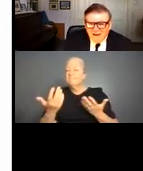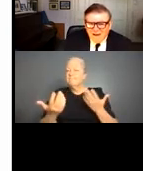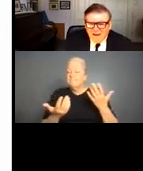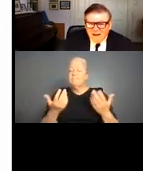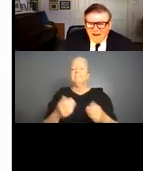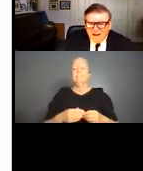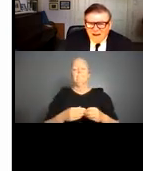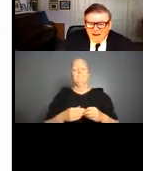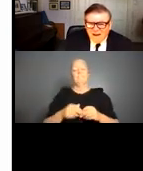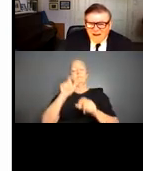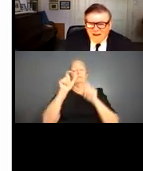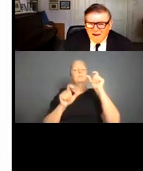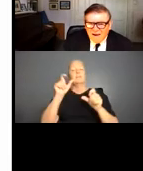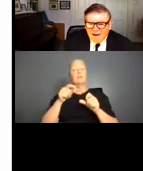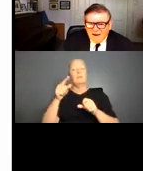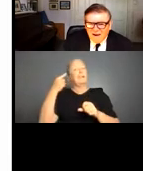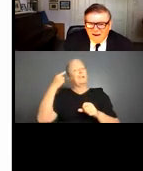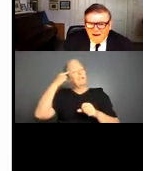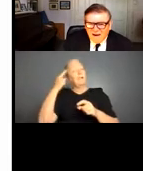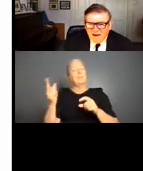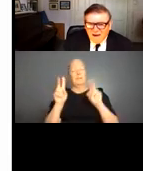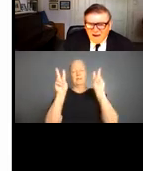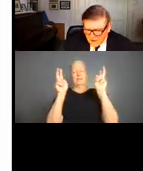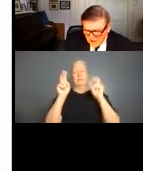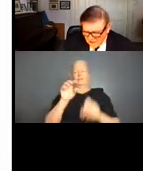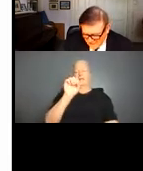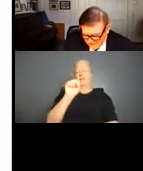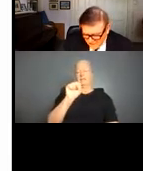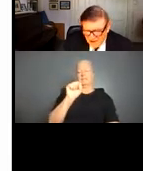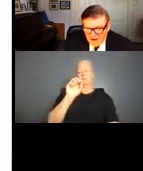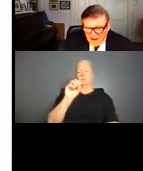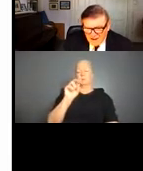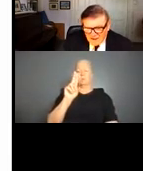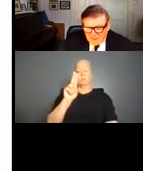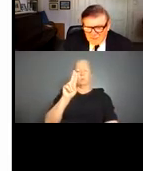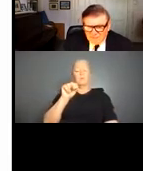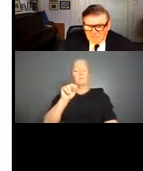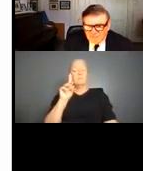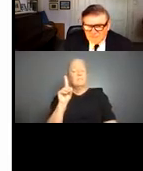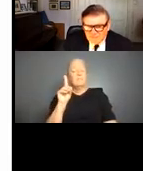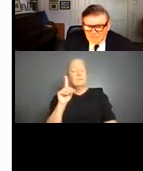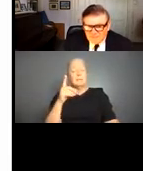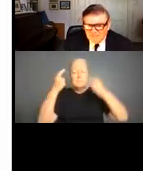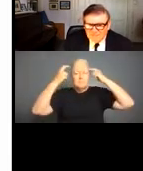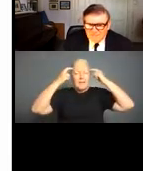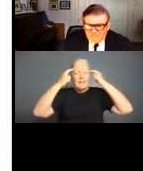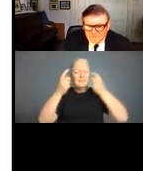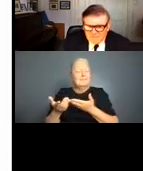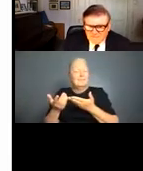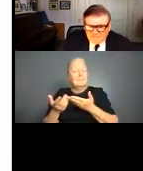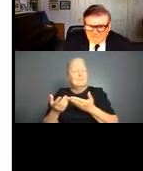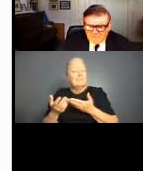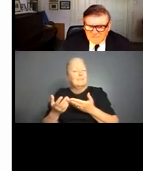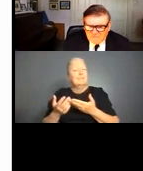people being of unsound and sound mind, there's no objective determination of that, because in Kenya, the people who are sound